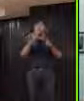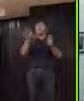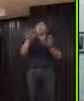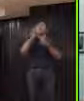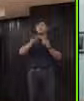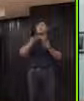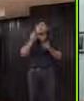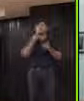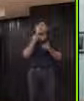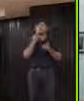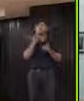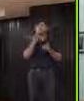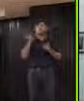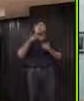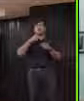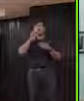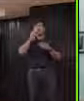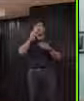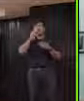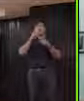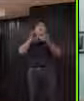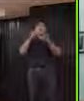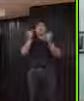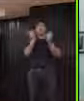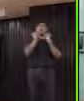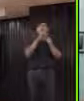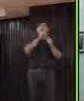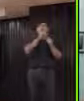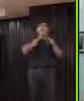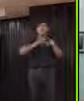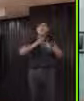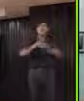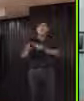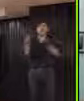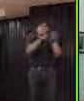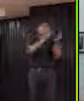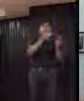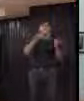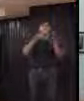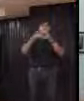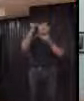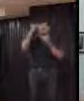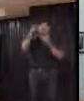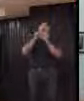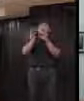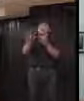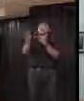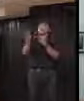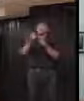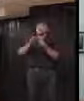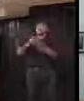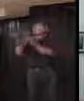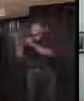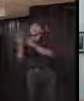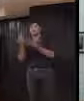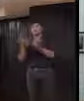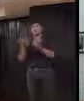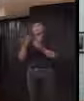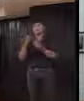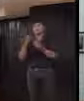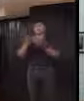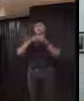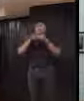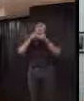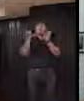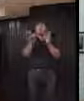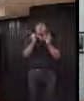that we turn the clock back in Jammu and Kashmir can say that we are now going to turn the clock back in Telangana and Andhra Pradesh. Yes, but only one thing is, as far as this Jammu Kashmir